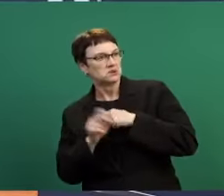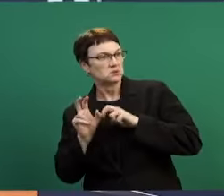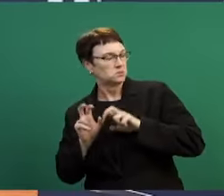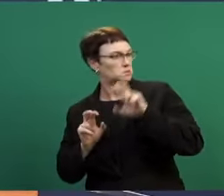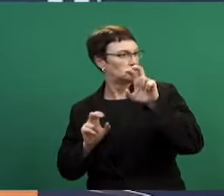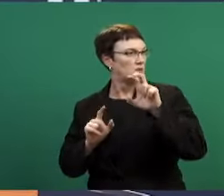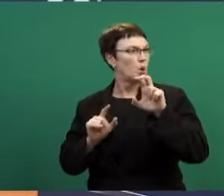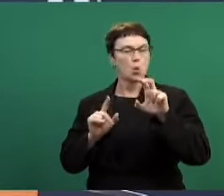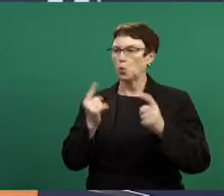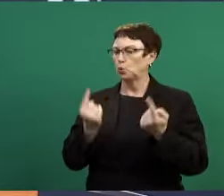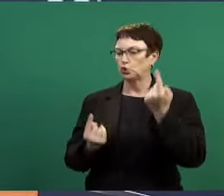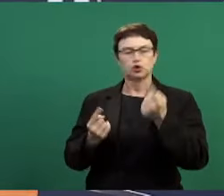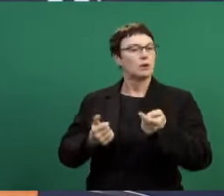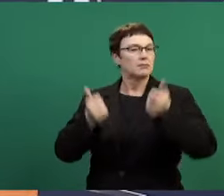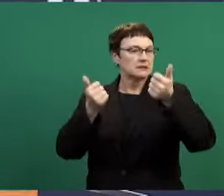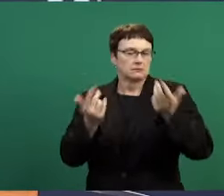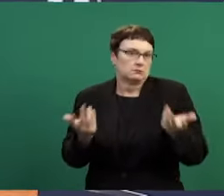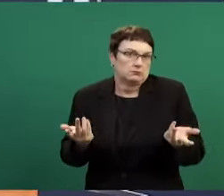those to.